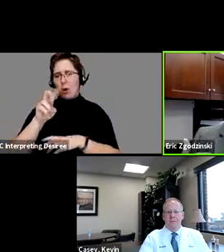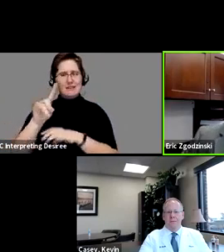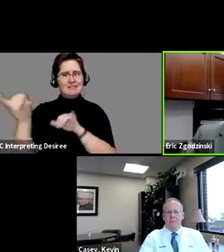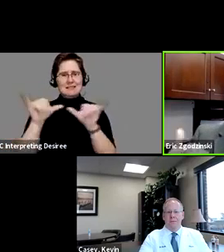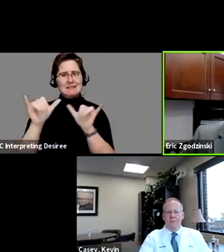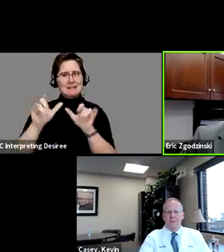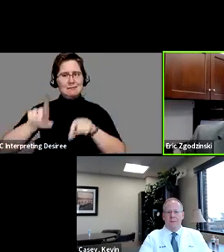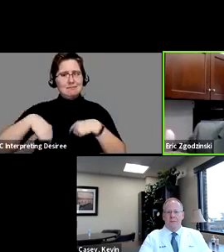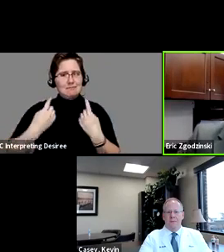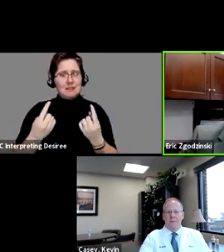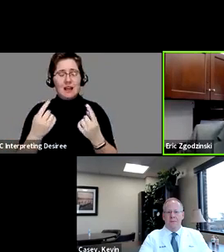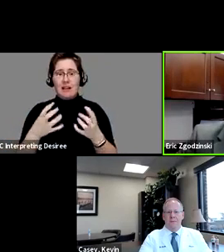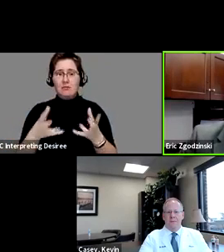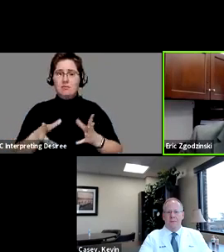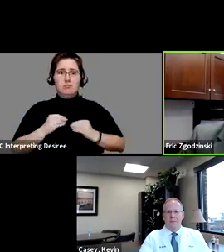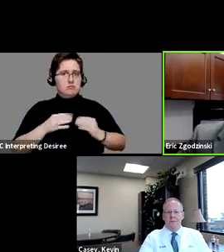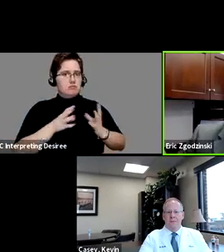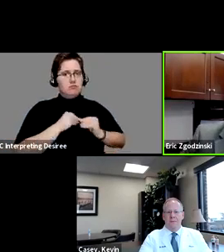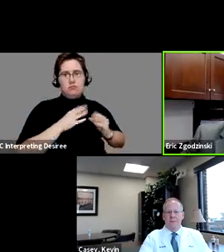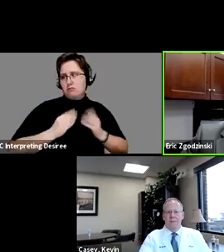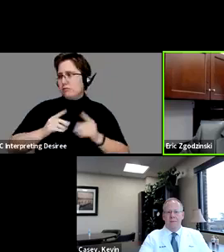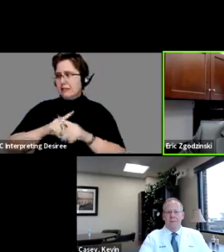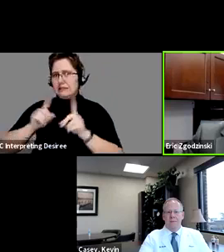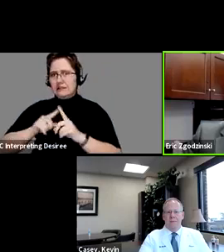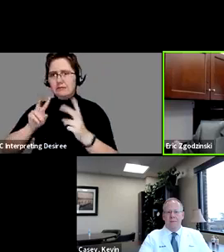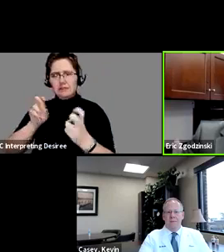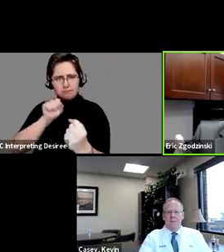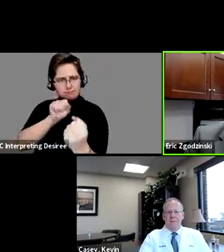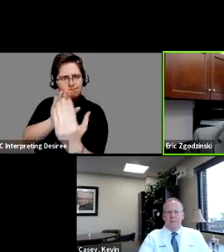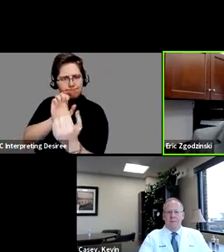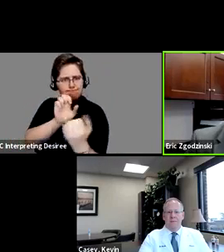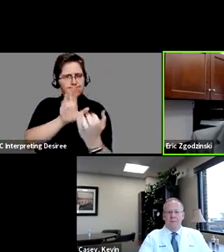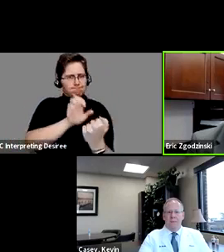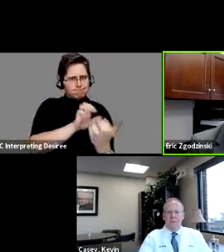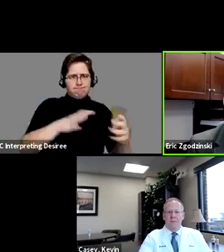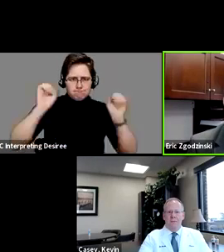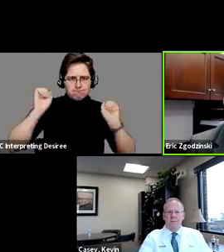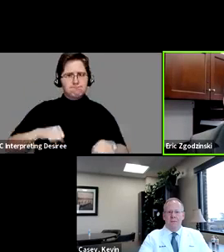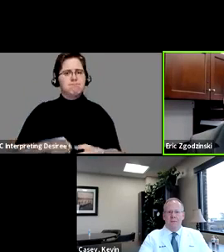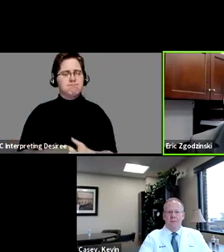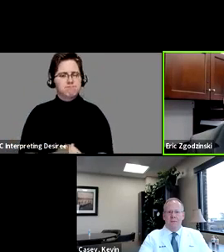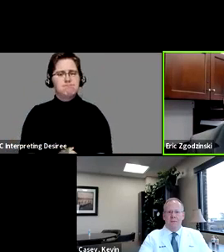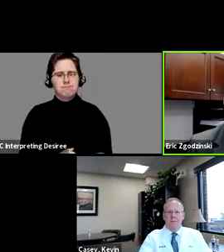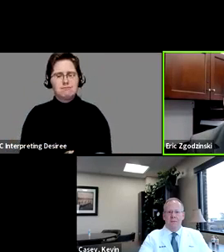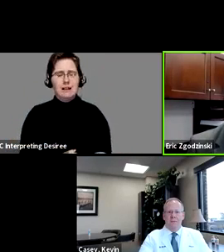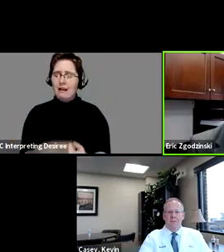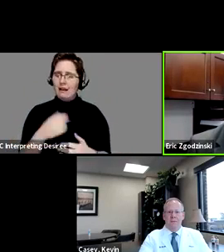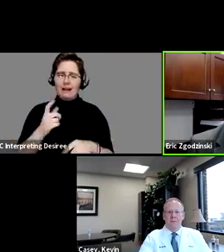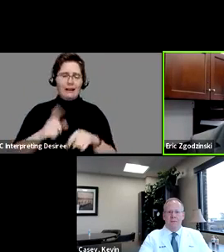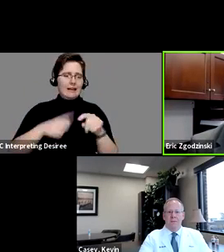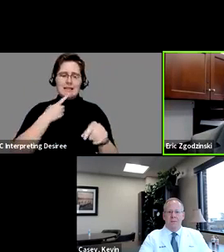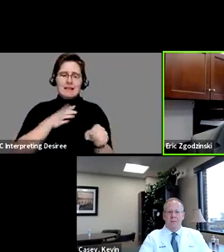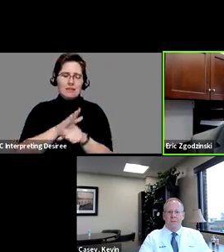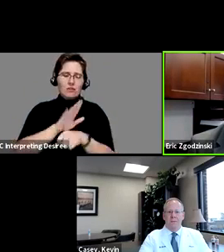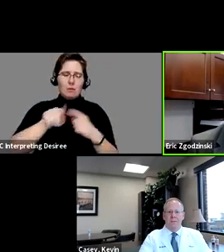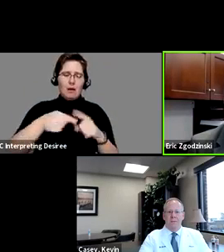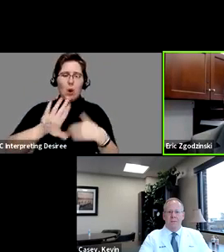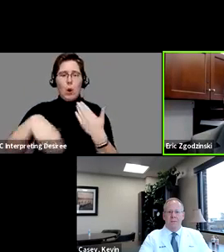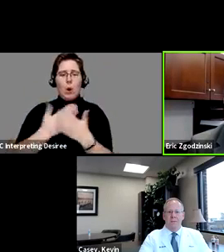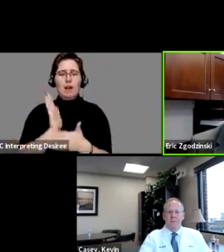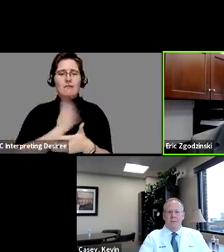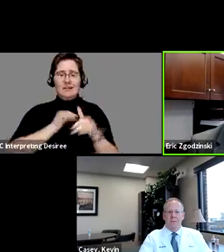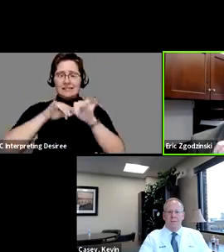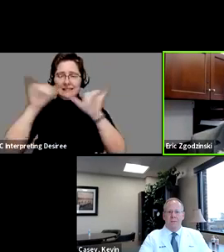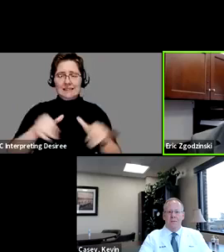take on so many different issues head on. Again, I cannot say enough about all of our healthcare systems in Lucas